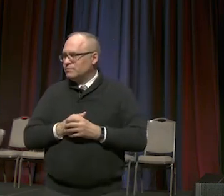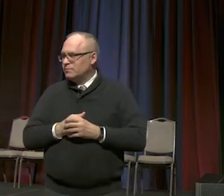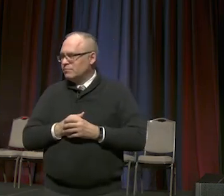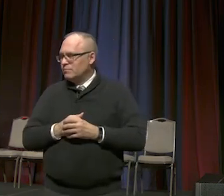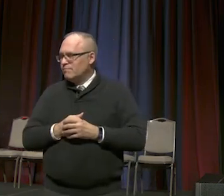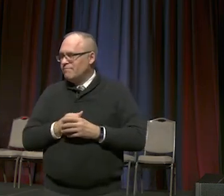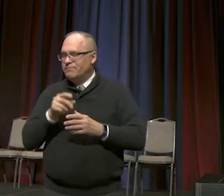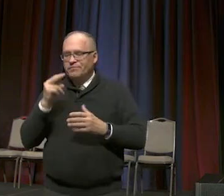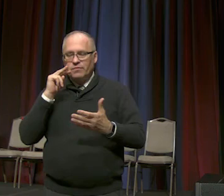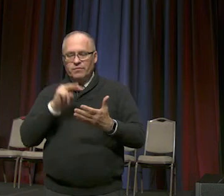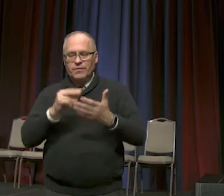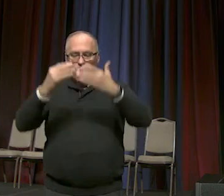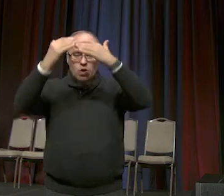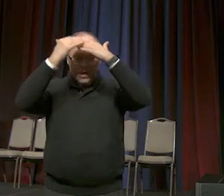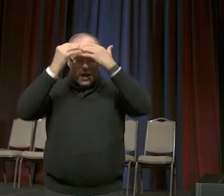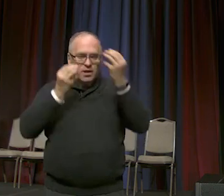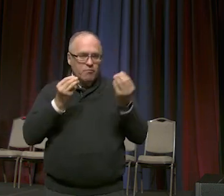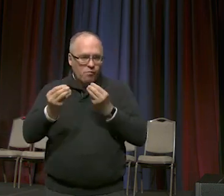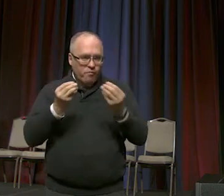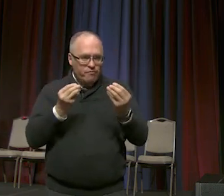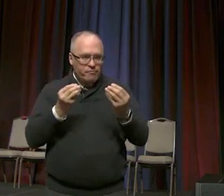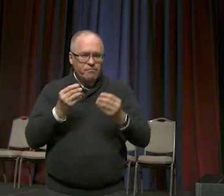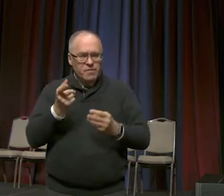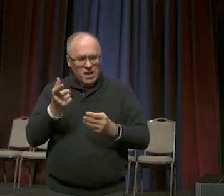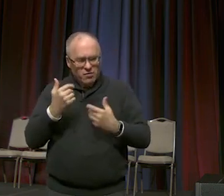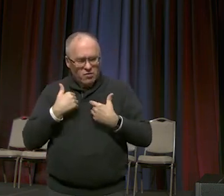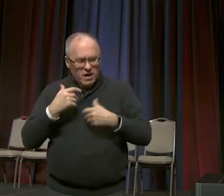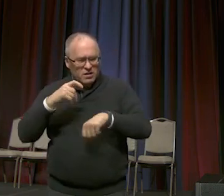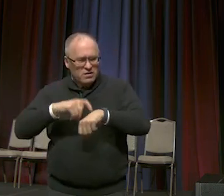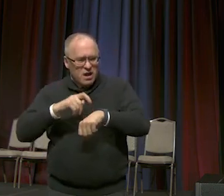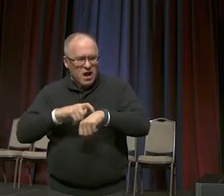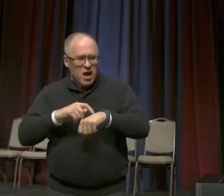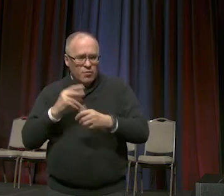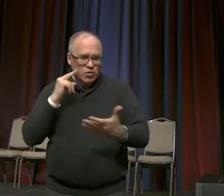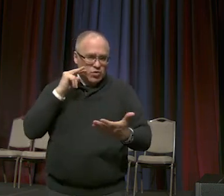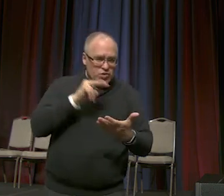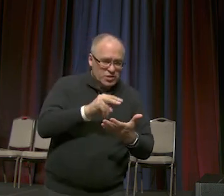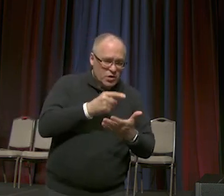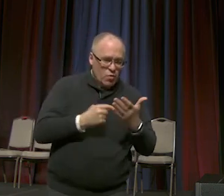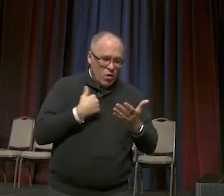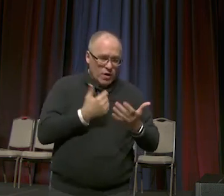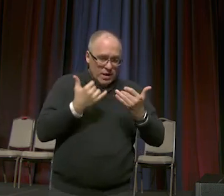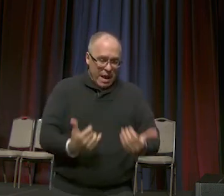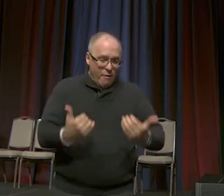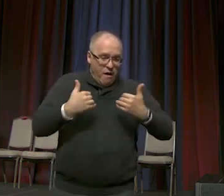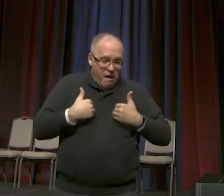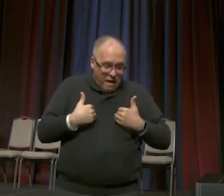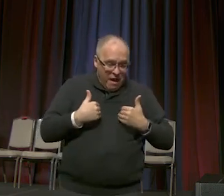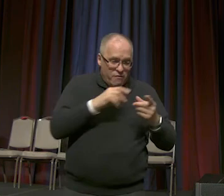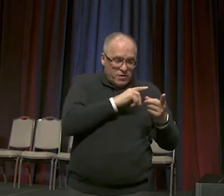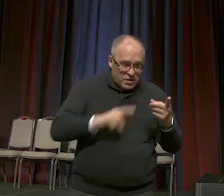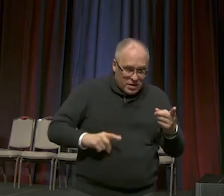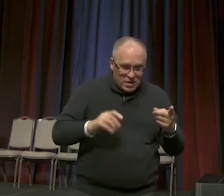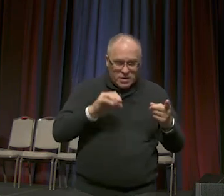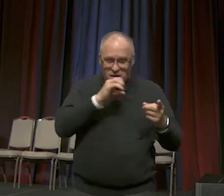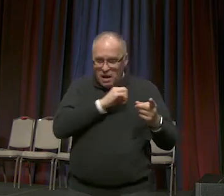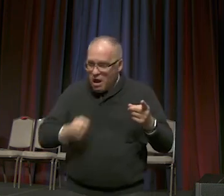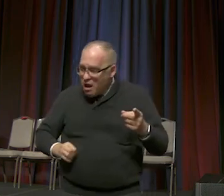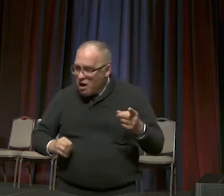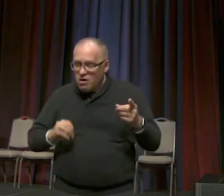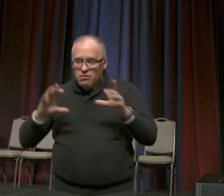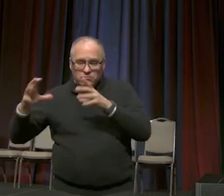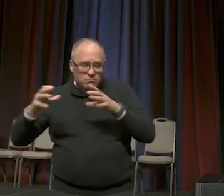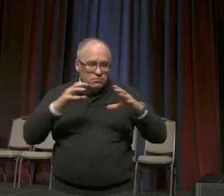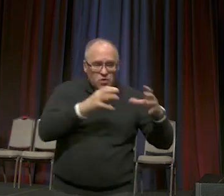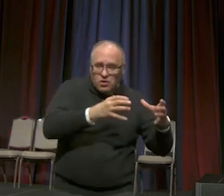Looking at the ordained ministry, have you spent time looking at the orders that we do now have between deacon and elder? Are there questions that direct whether or